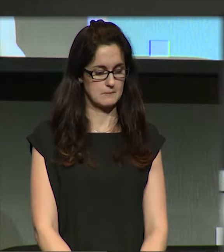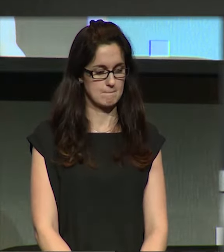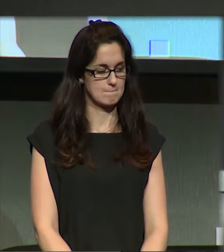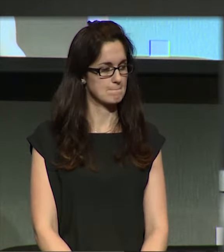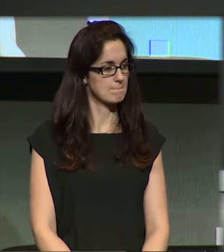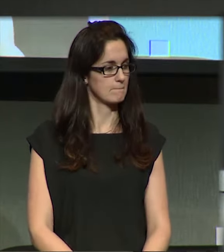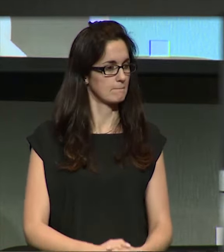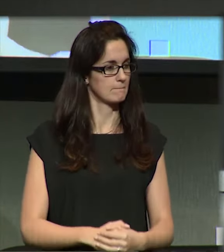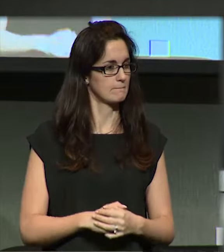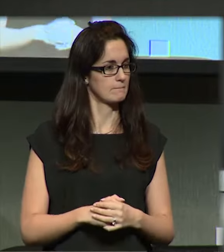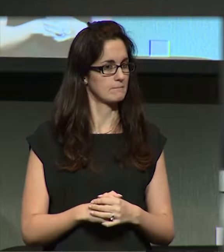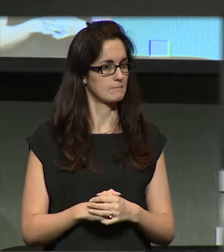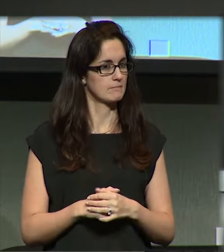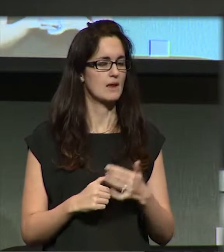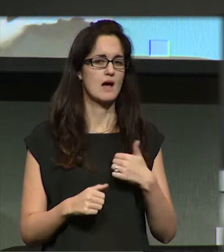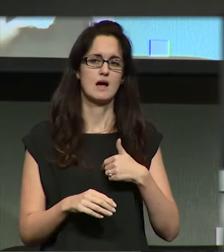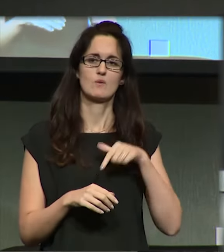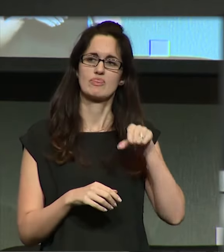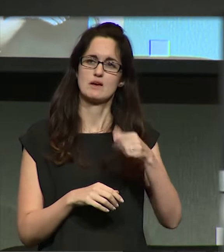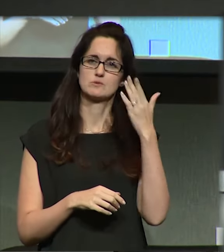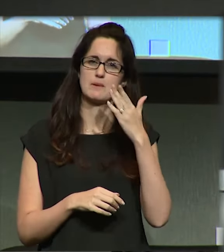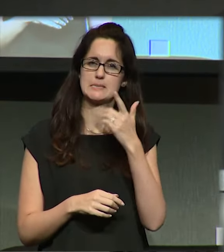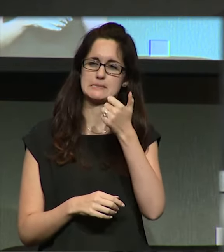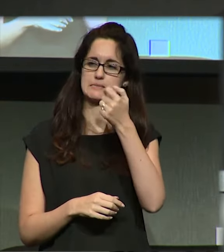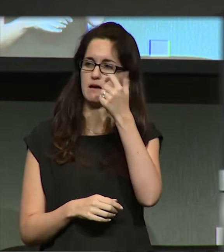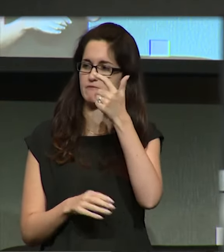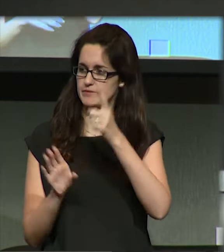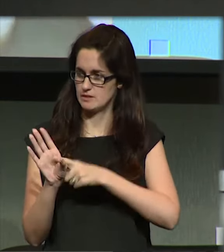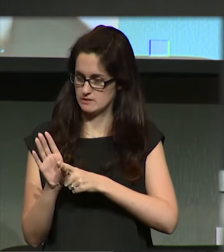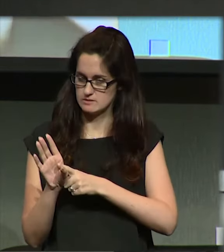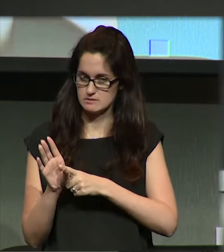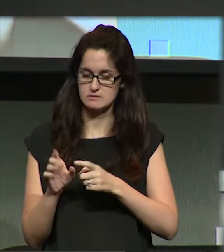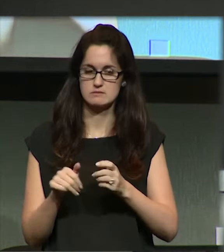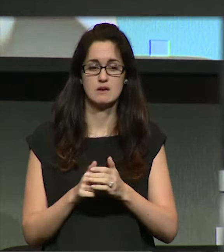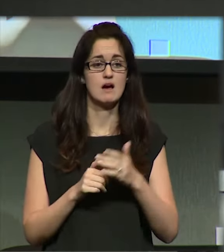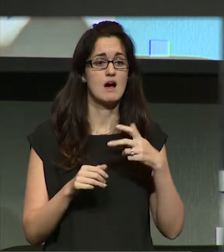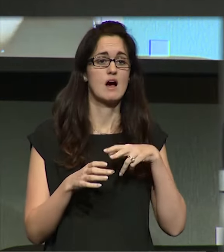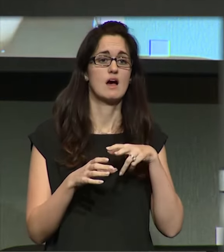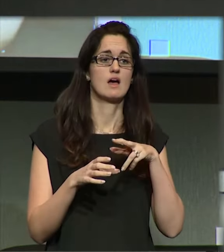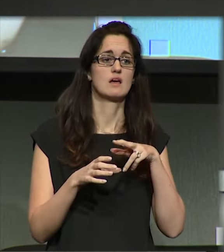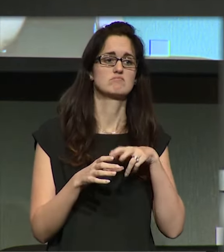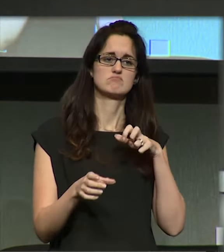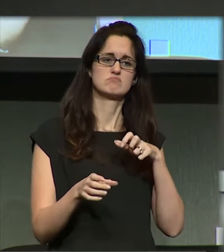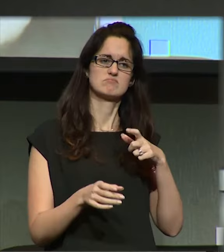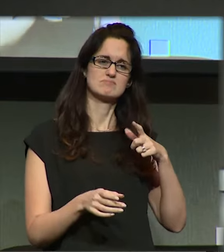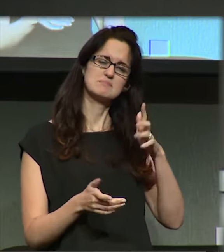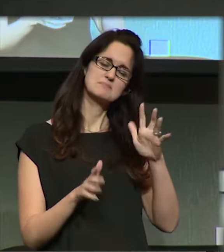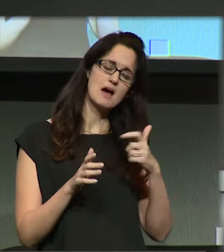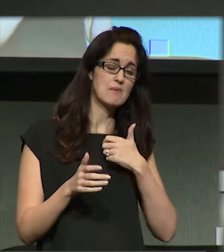After I was at the school for about 6.5 years, and I left in part because I was a little bit tired,